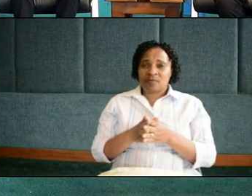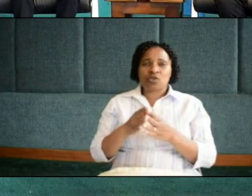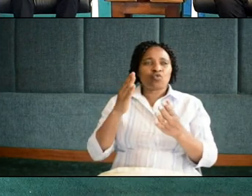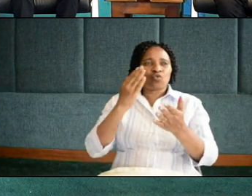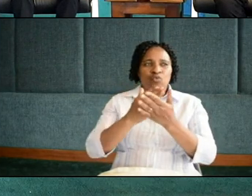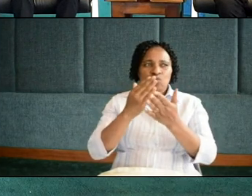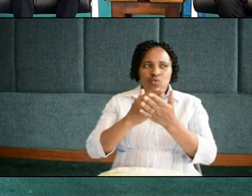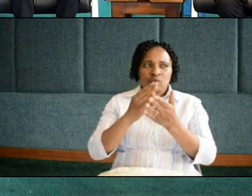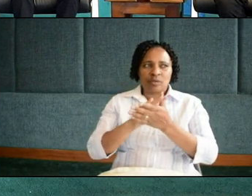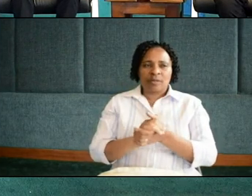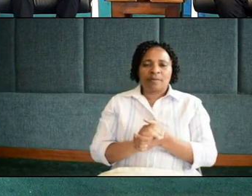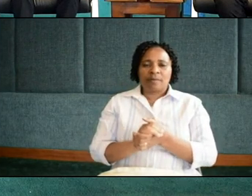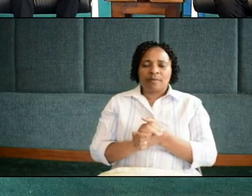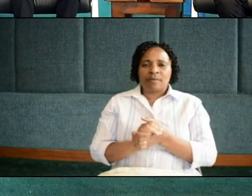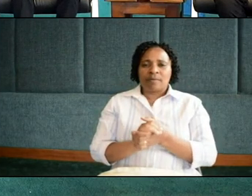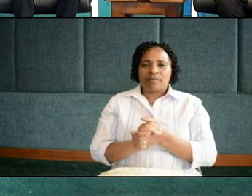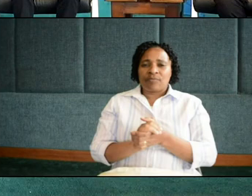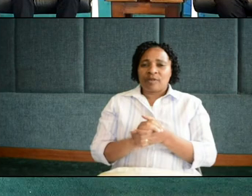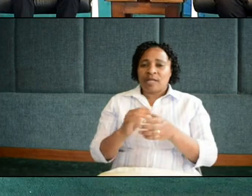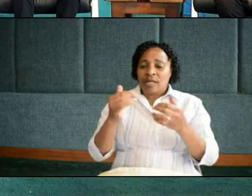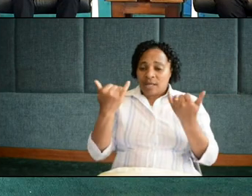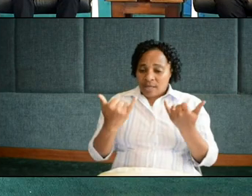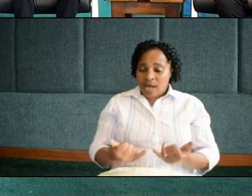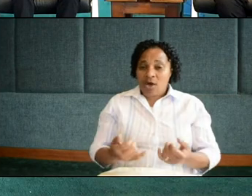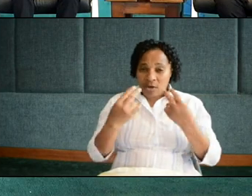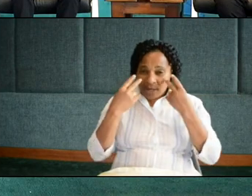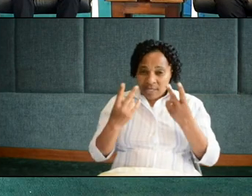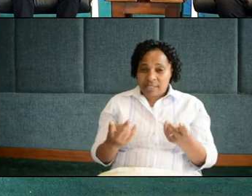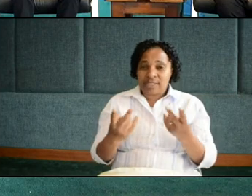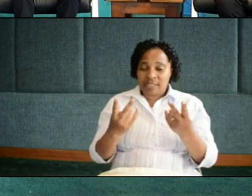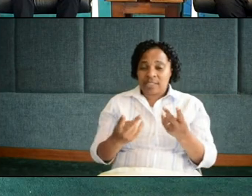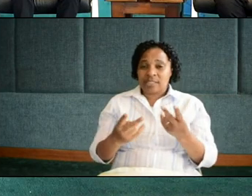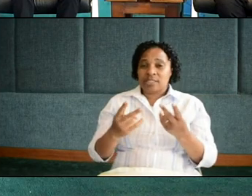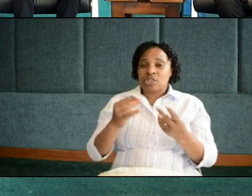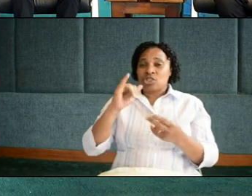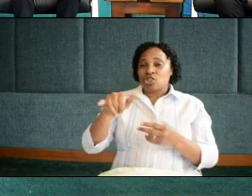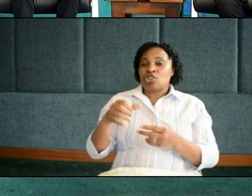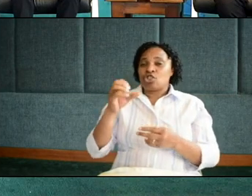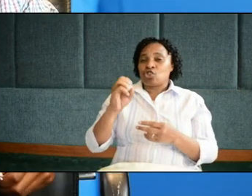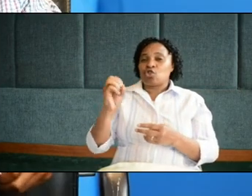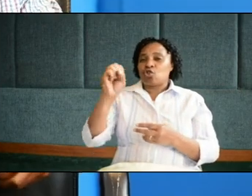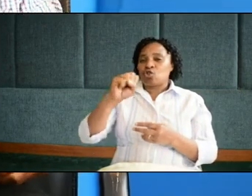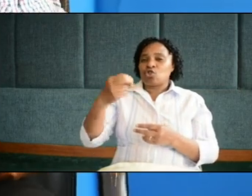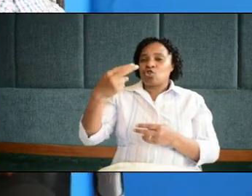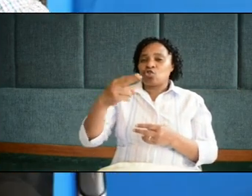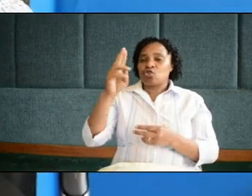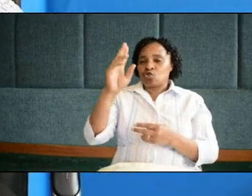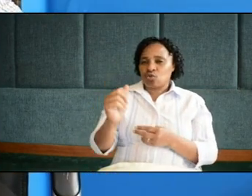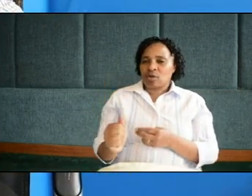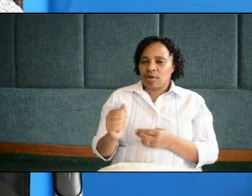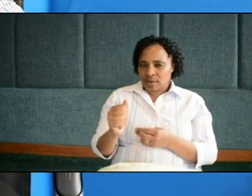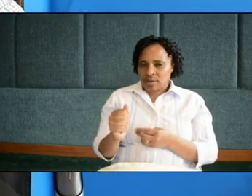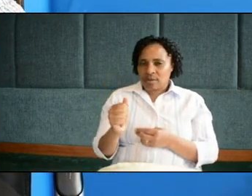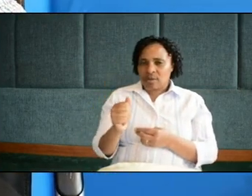So, here we see it's Joshua, and